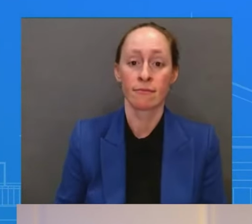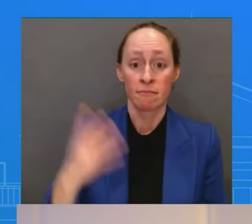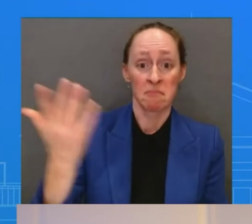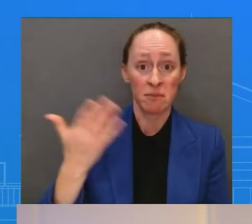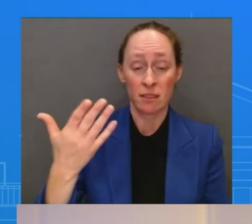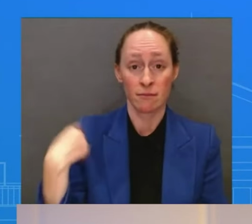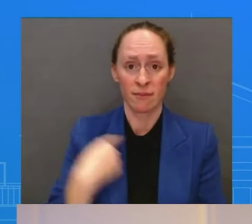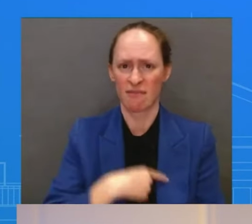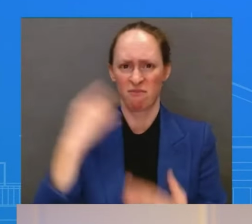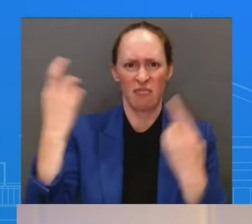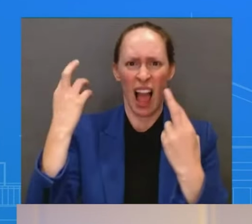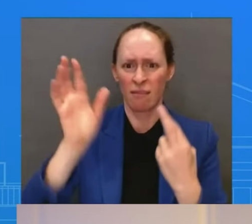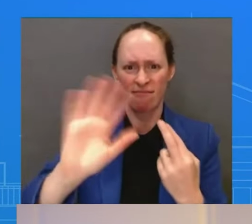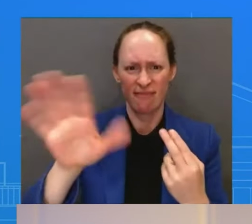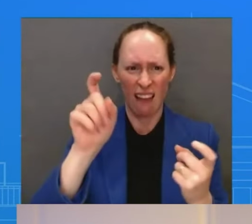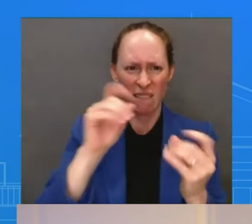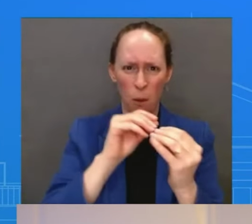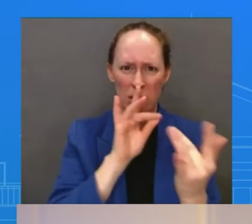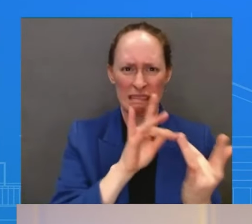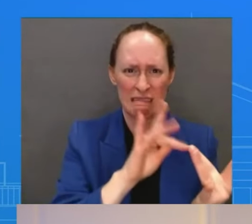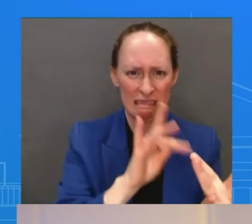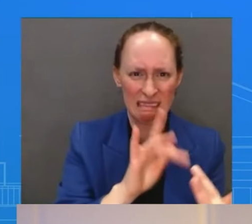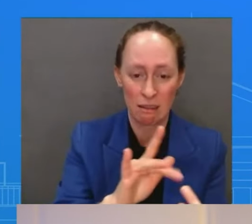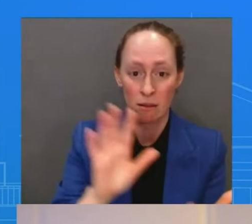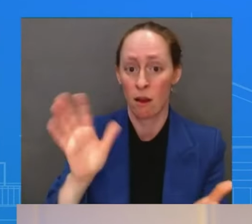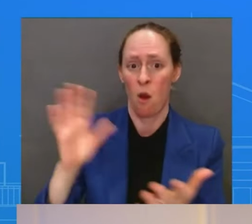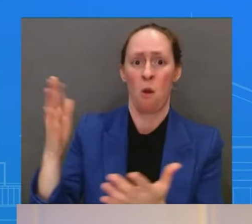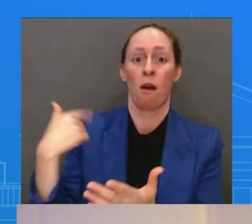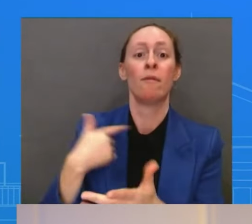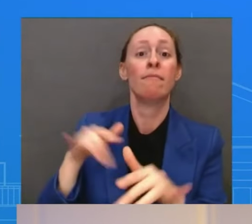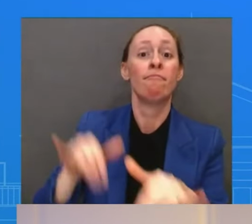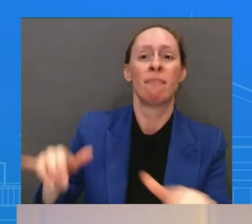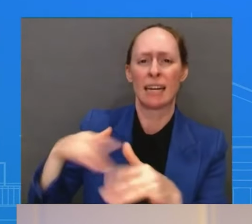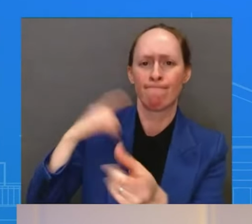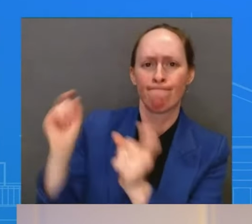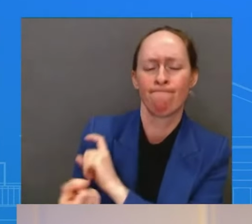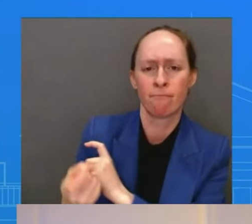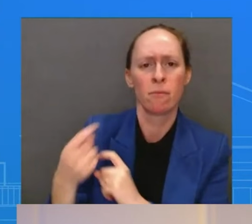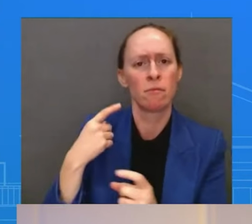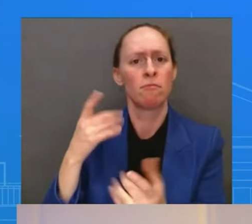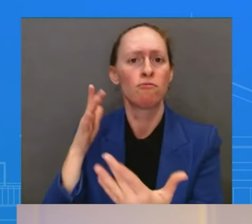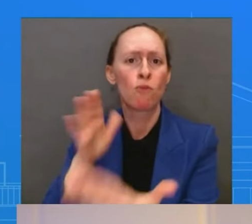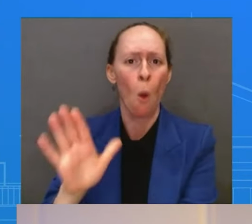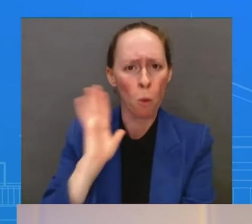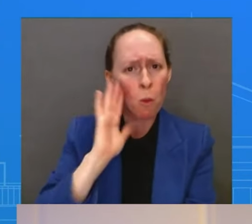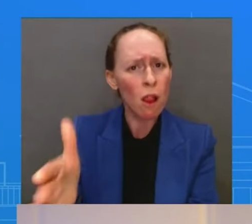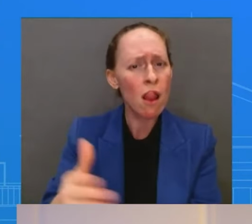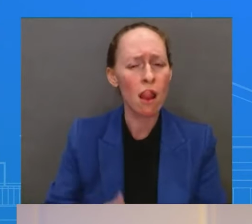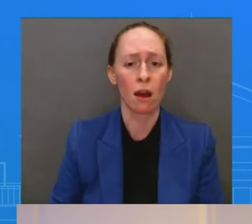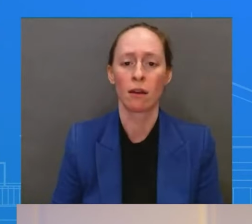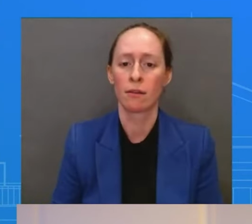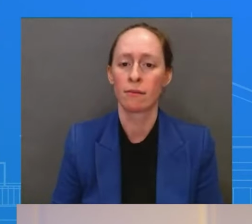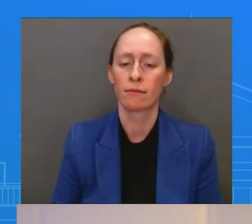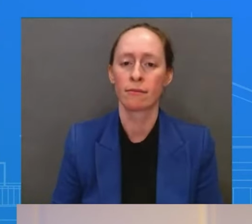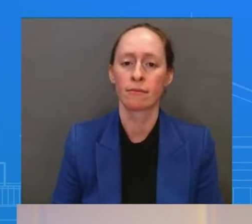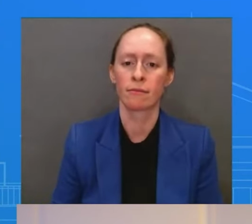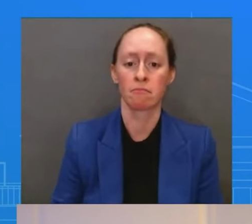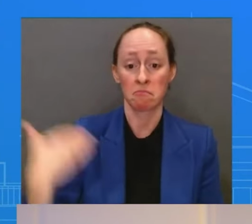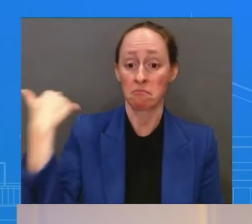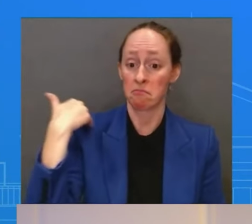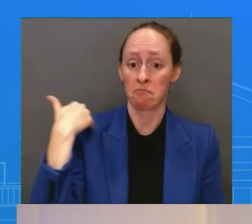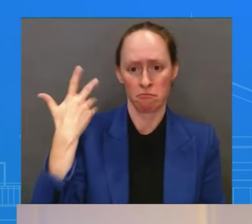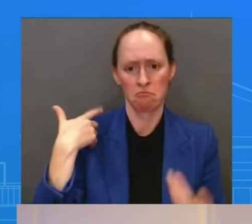early hours, there was still ample commercial flights going out of Ben Gurion, and certainly there were some viable land routes. We kept,